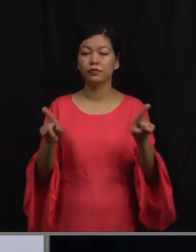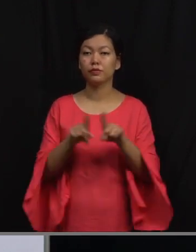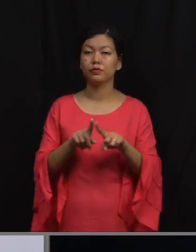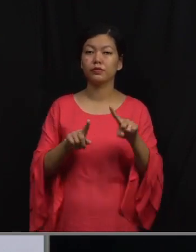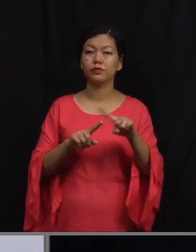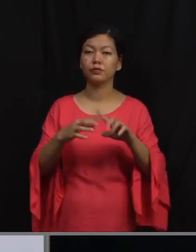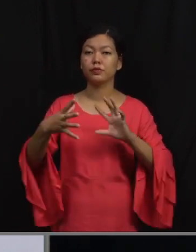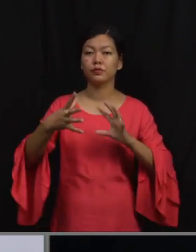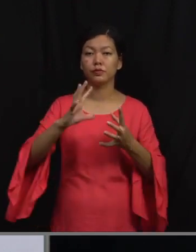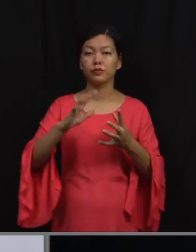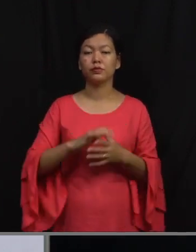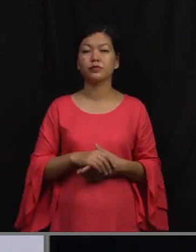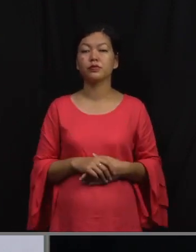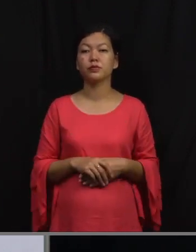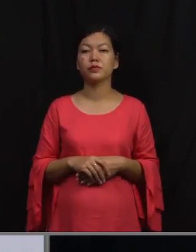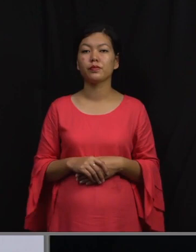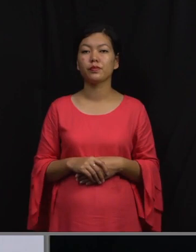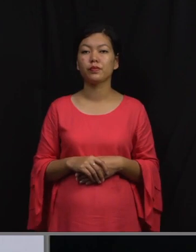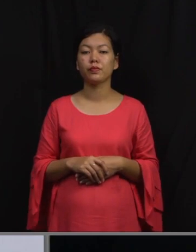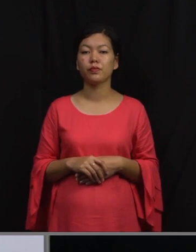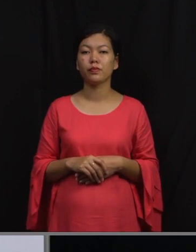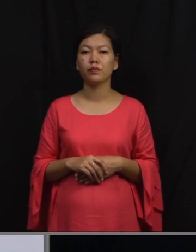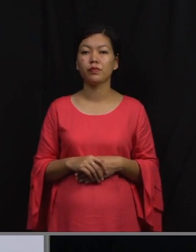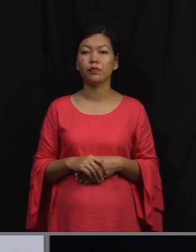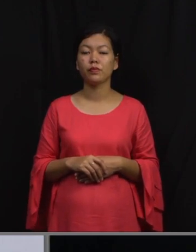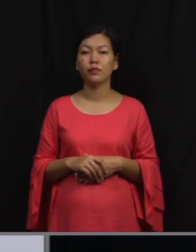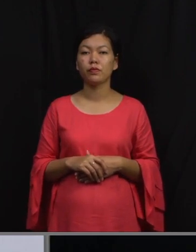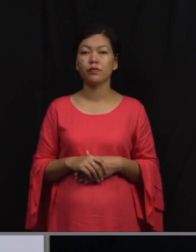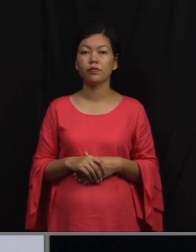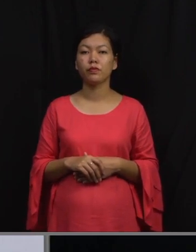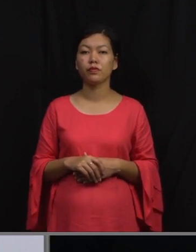is physics and technology.